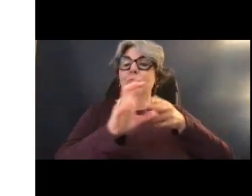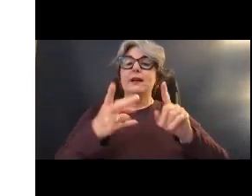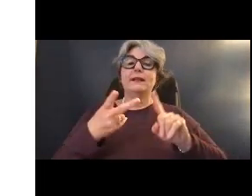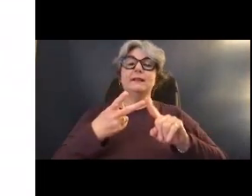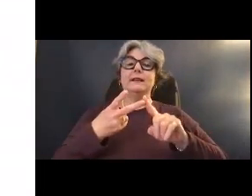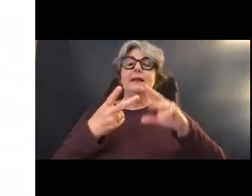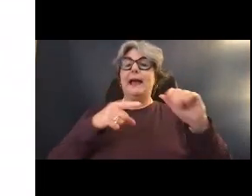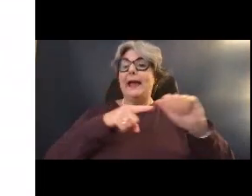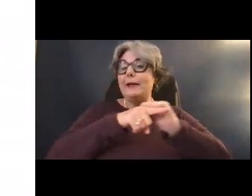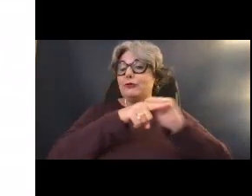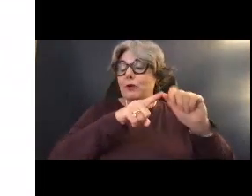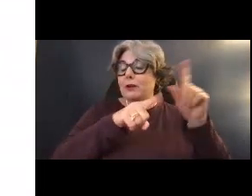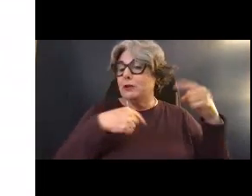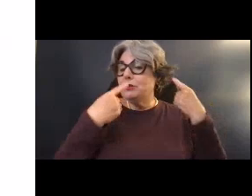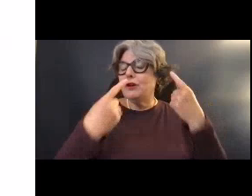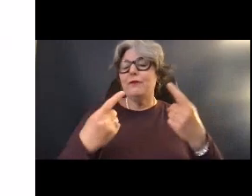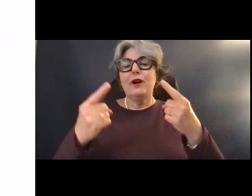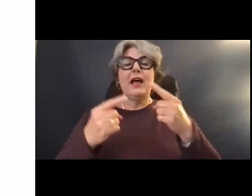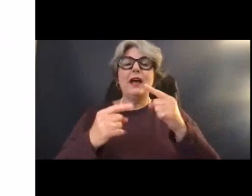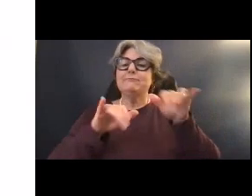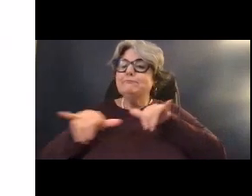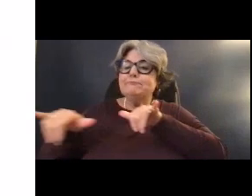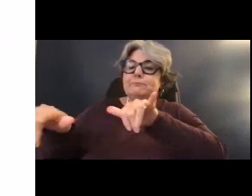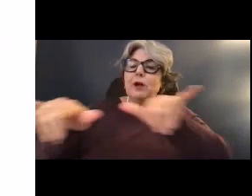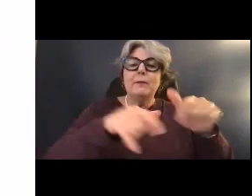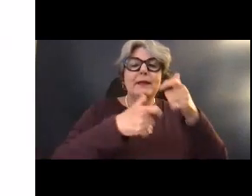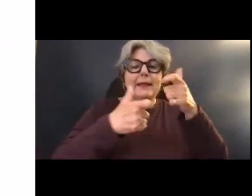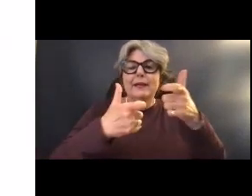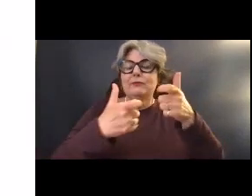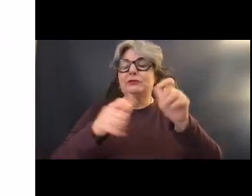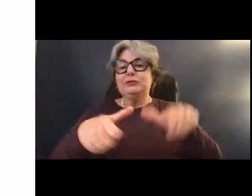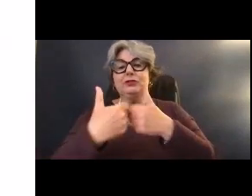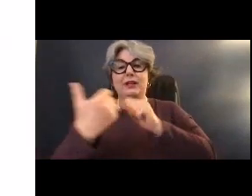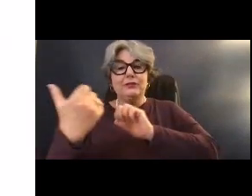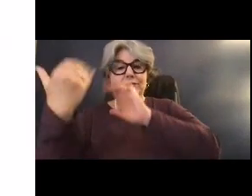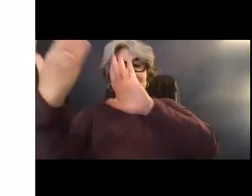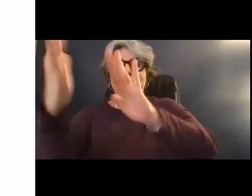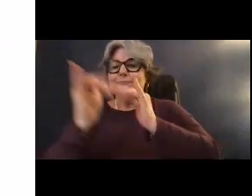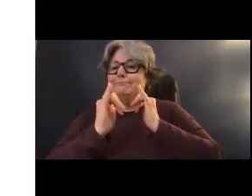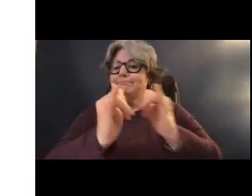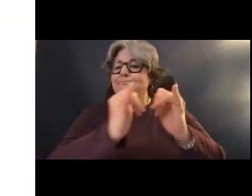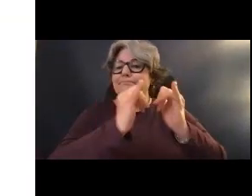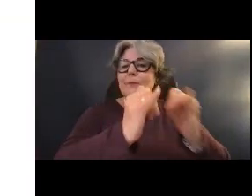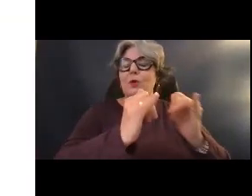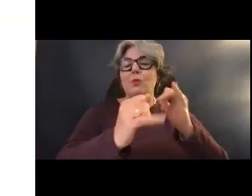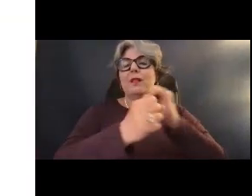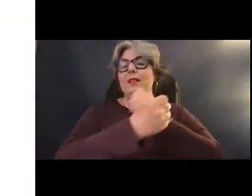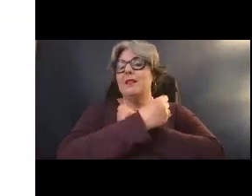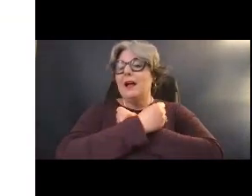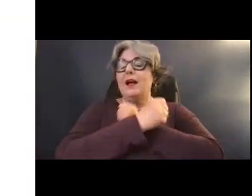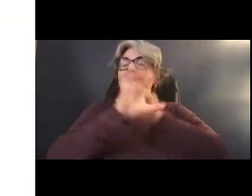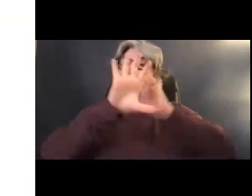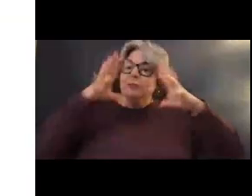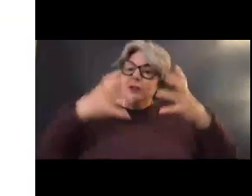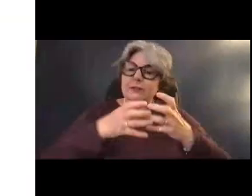our trainings have had common interests, common challenges, and we'd love to have a global networking platform that connects